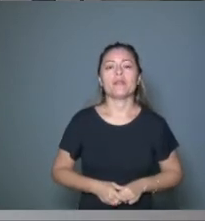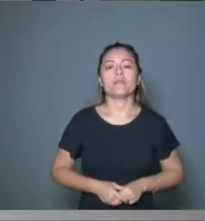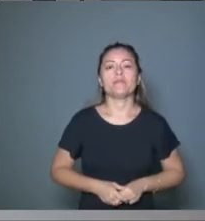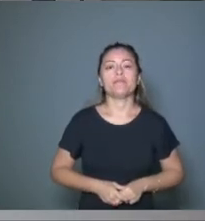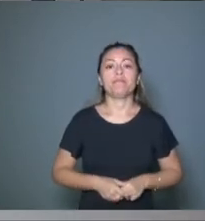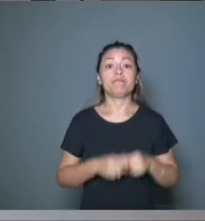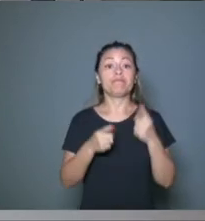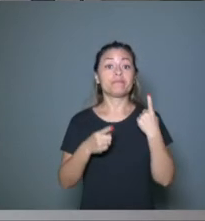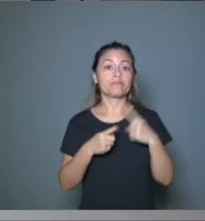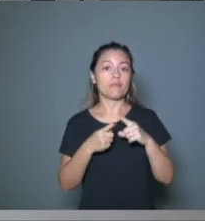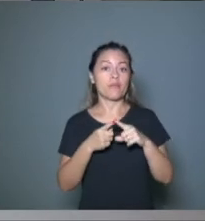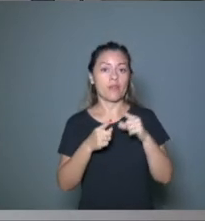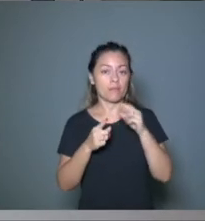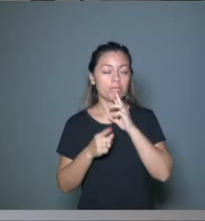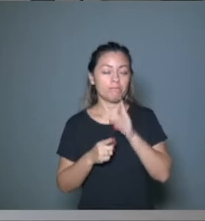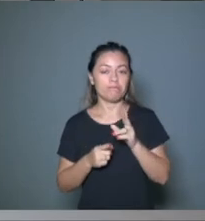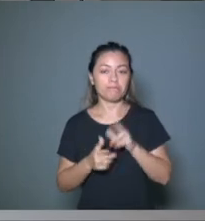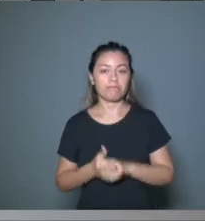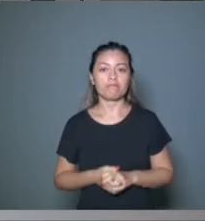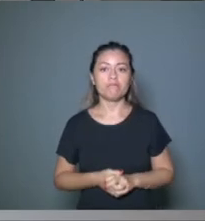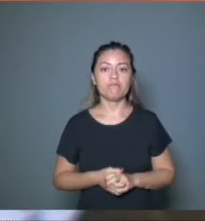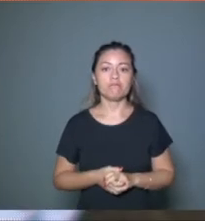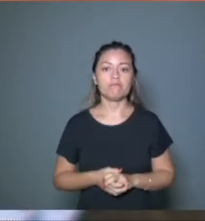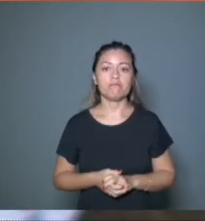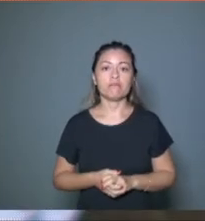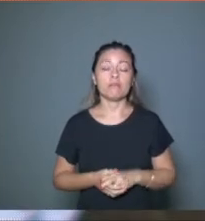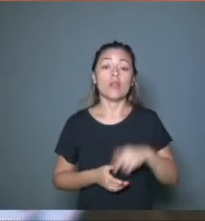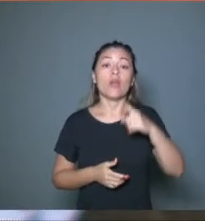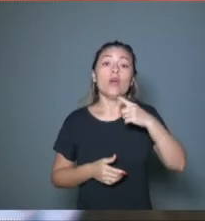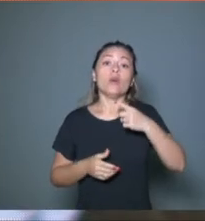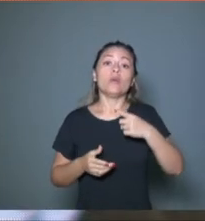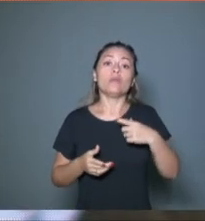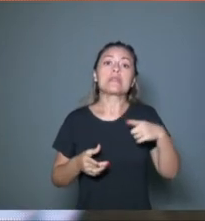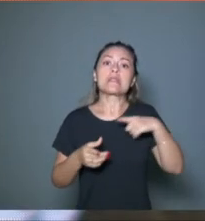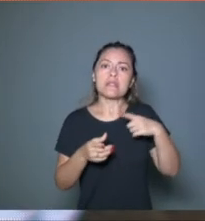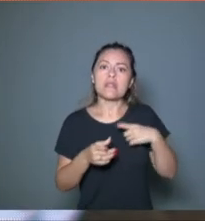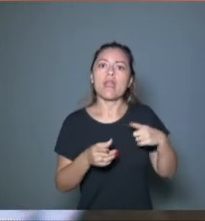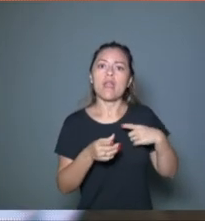of each of the crops? Or ag chemicals?